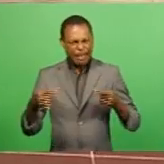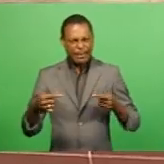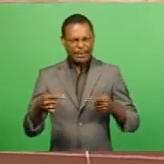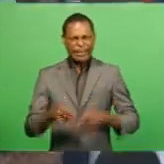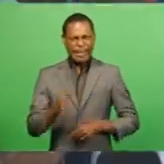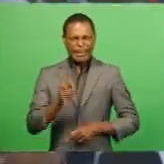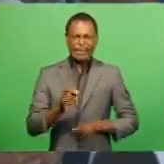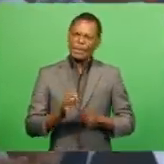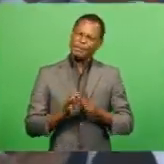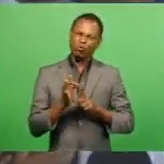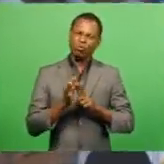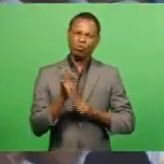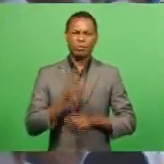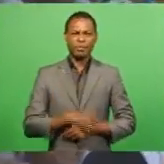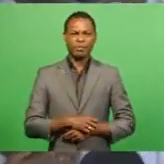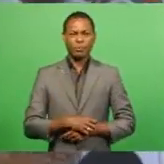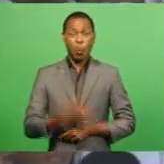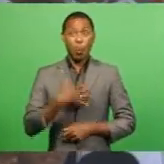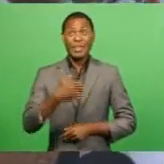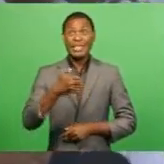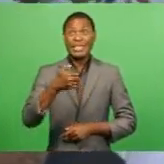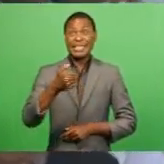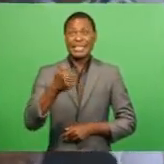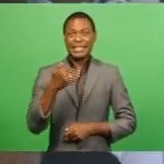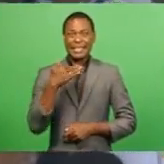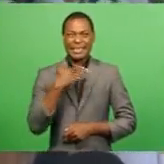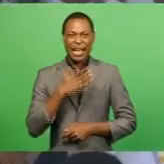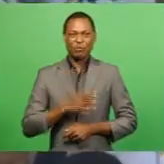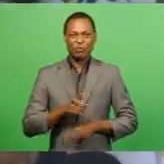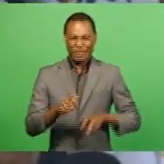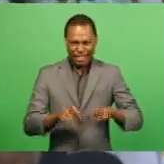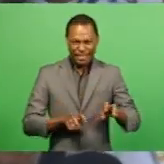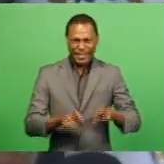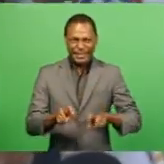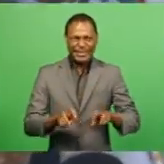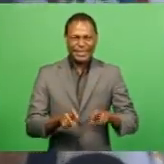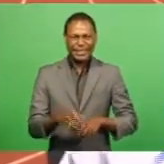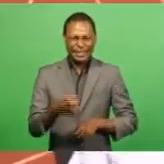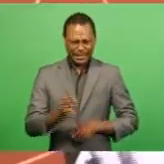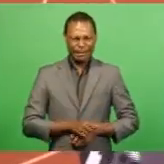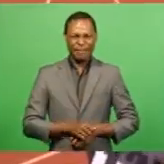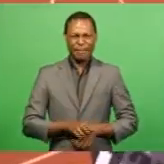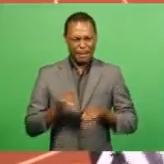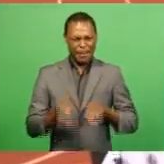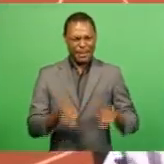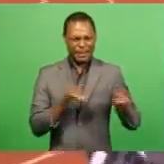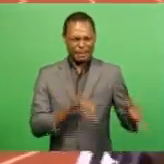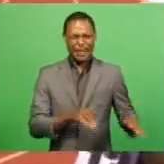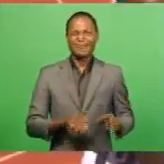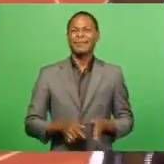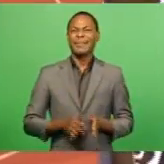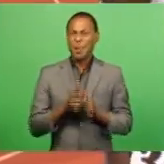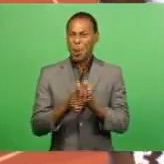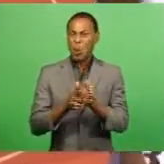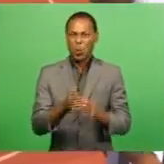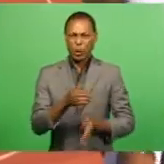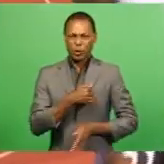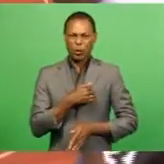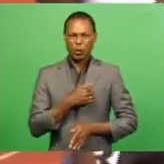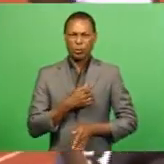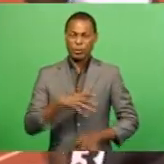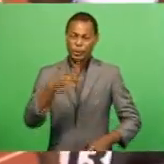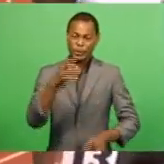be improved. More than 650 athletes are taking part in this year's Coca-Cola Lautoka Zone, which ends